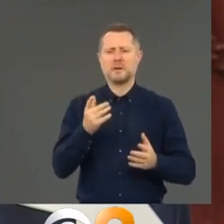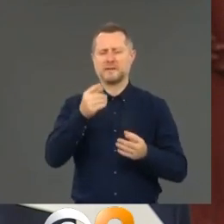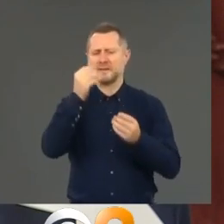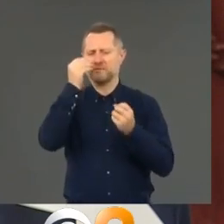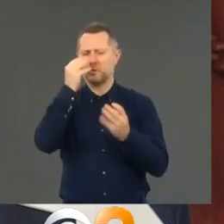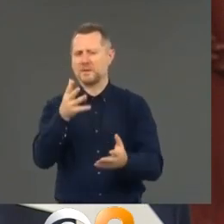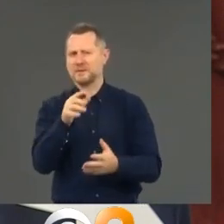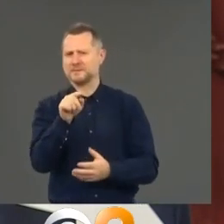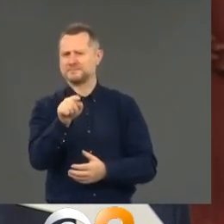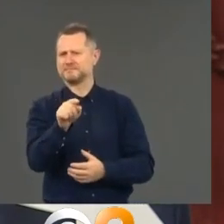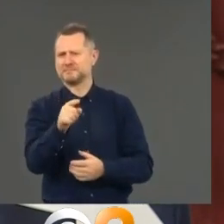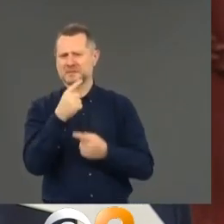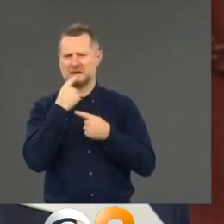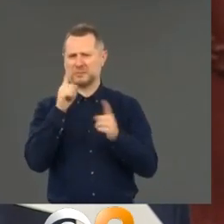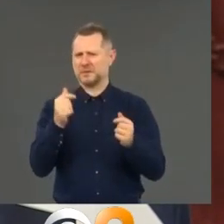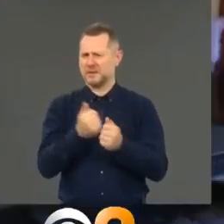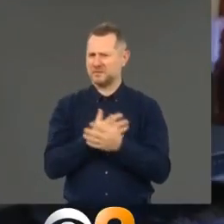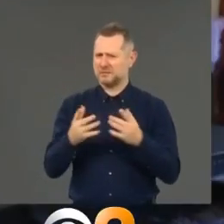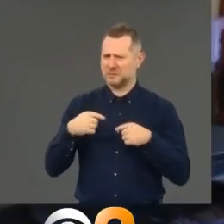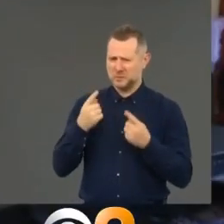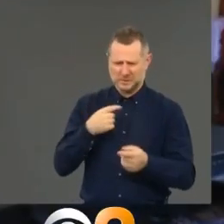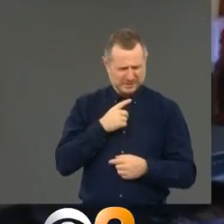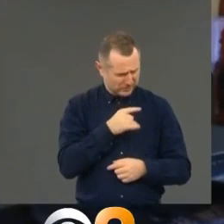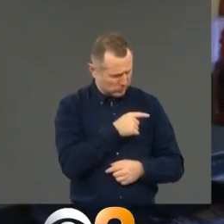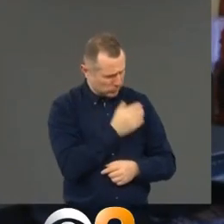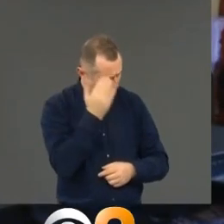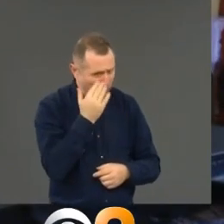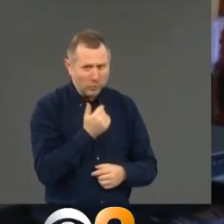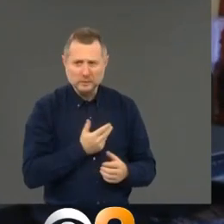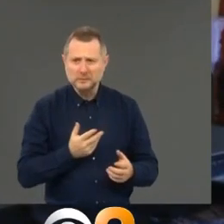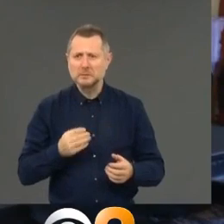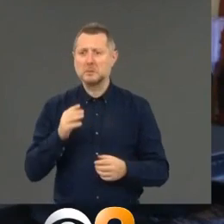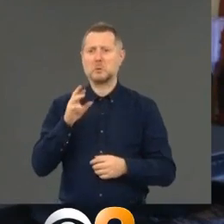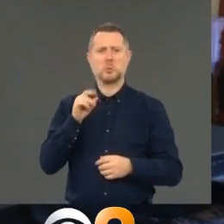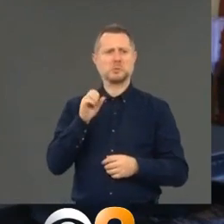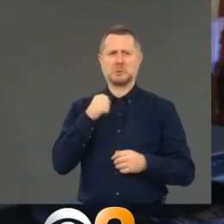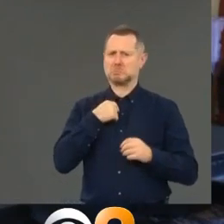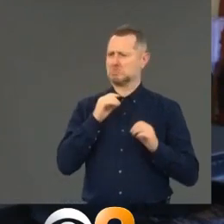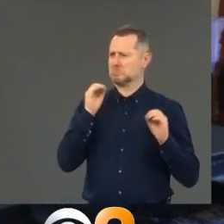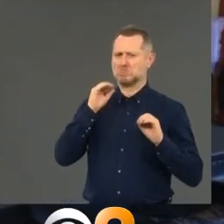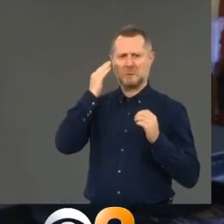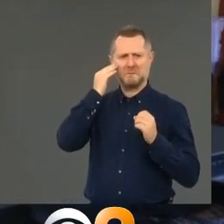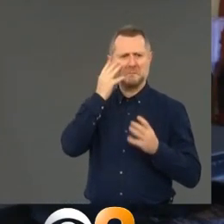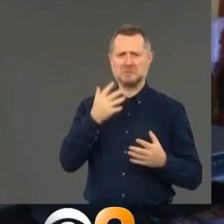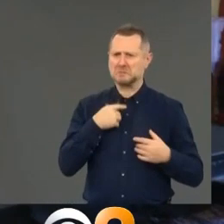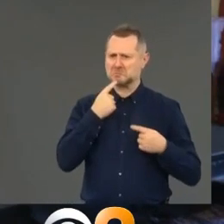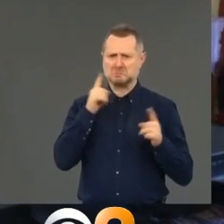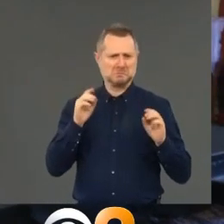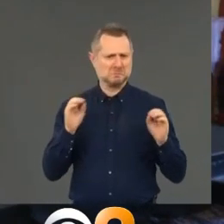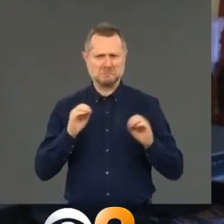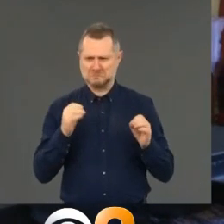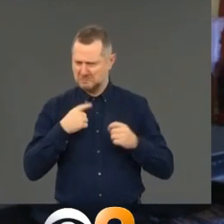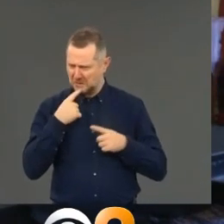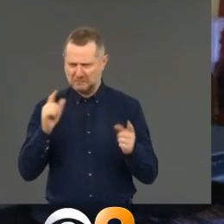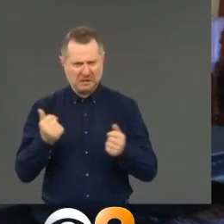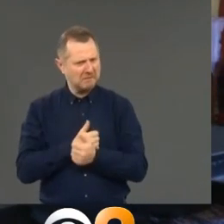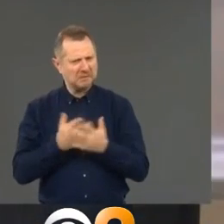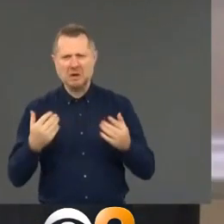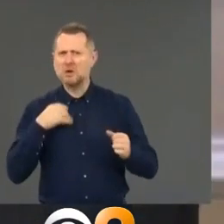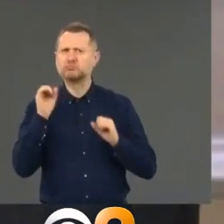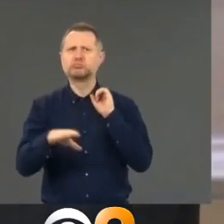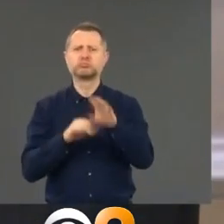haven't released at this point. Do you know? No, I don't think there's any information that we have that we haven't released at this point, but I just want to reiterate once